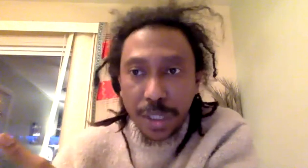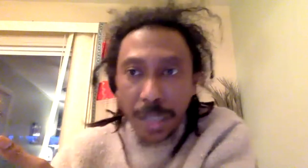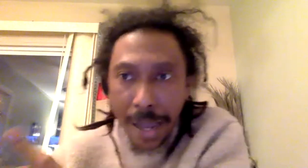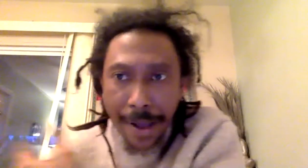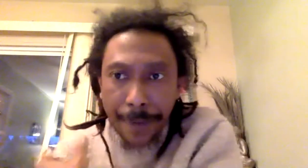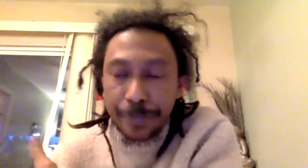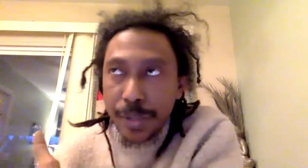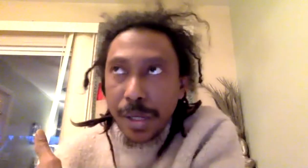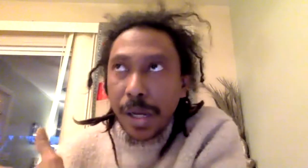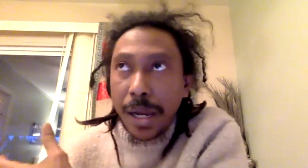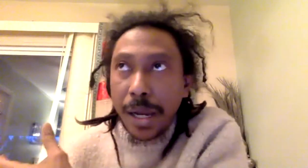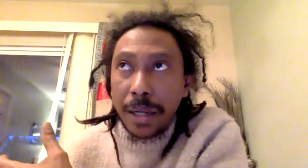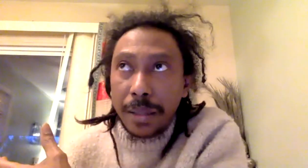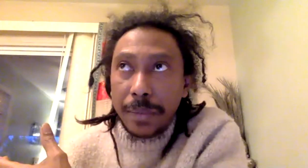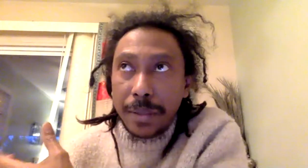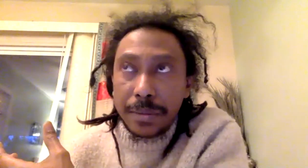doing